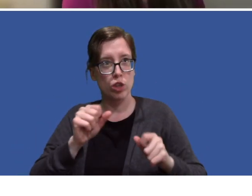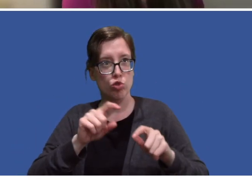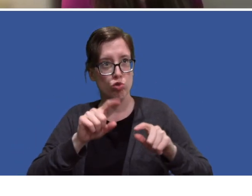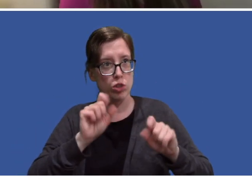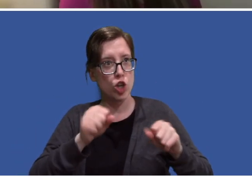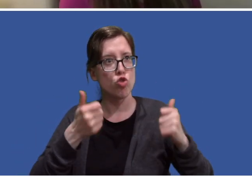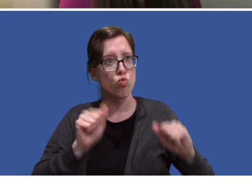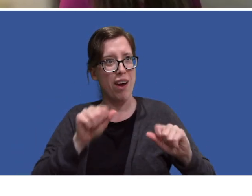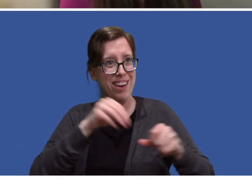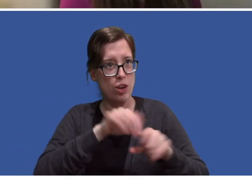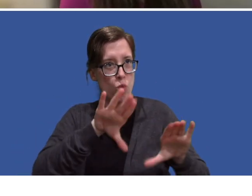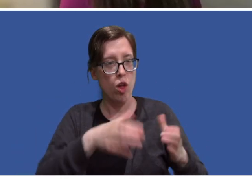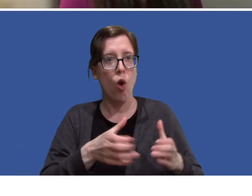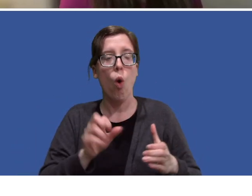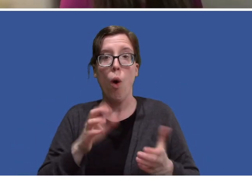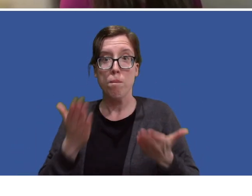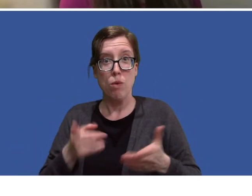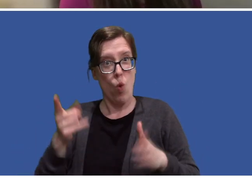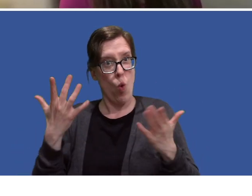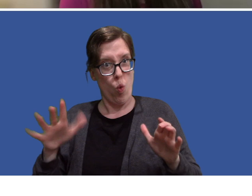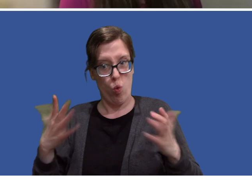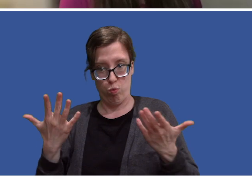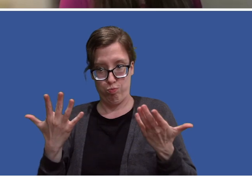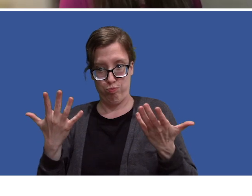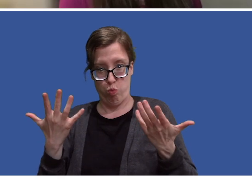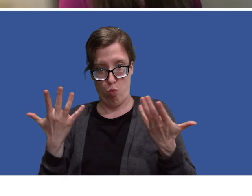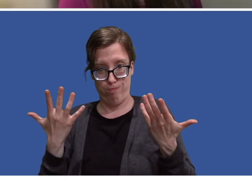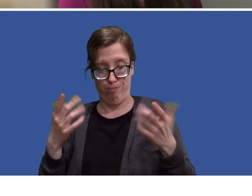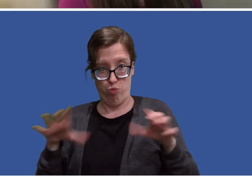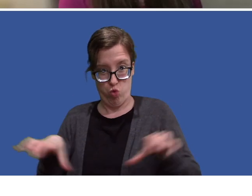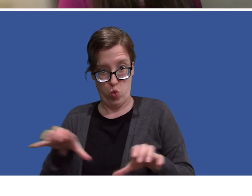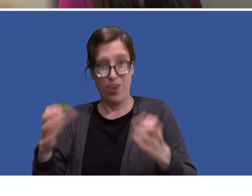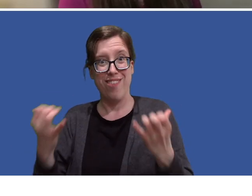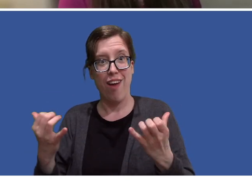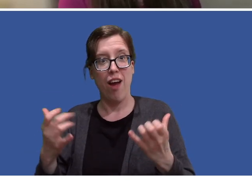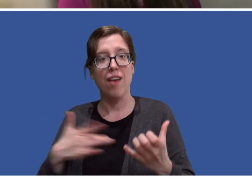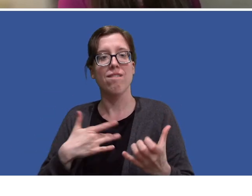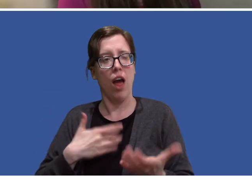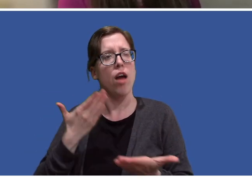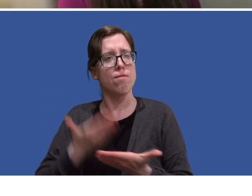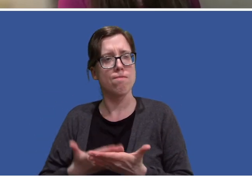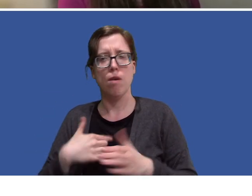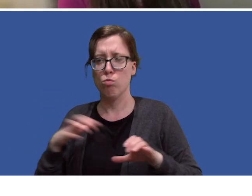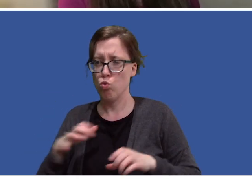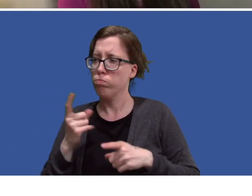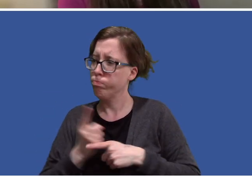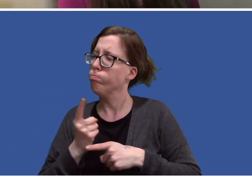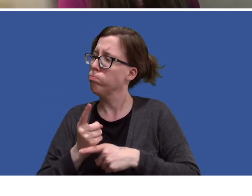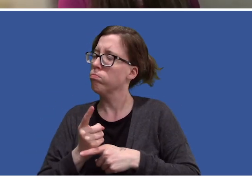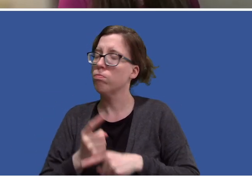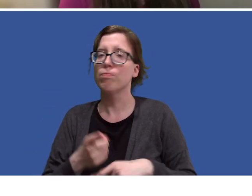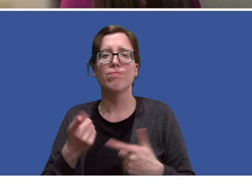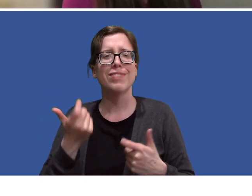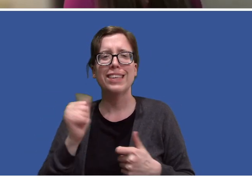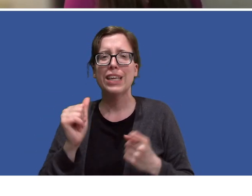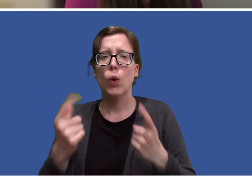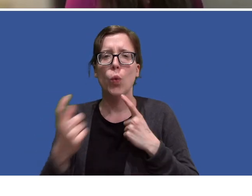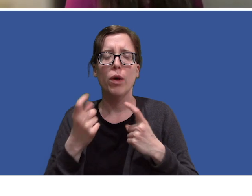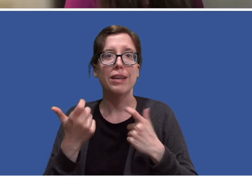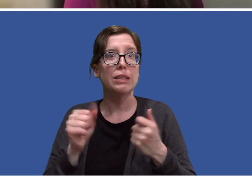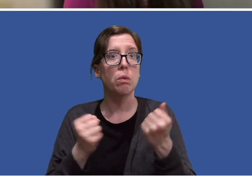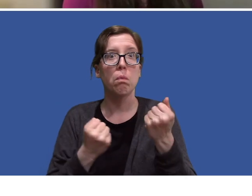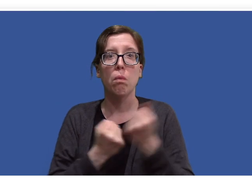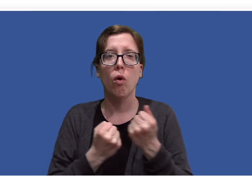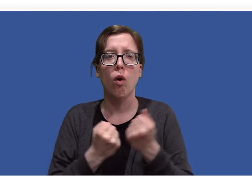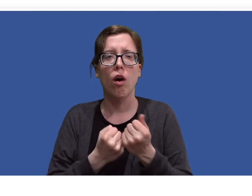using. If you have any questions or need any support, please don't hesitate to reach out and connect with